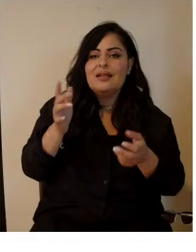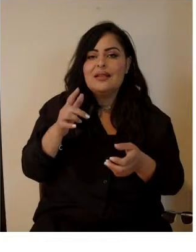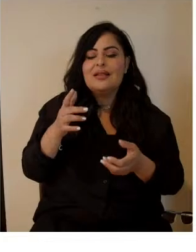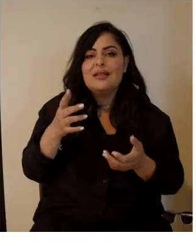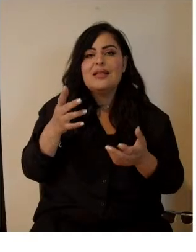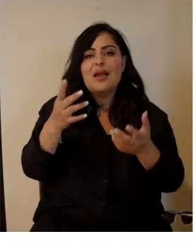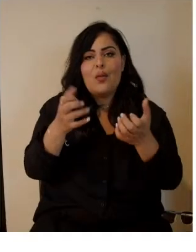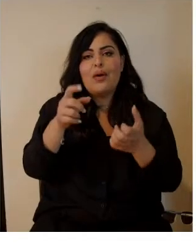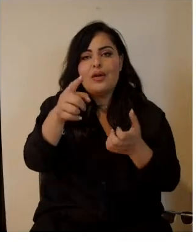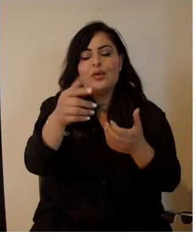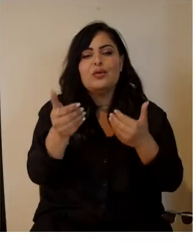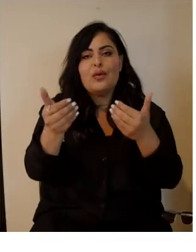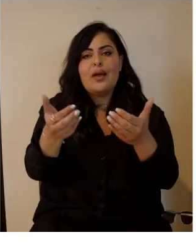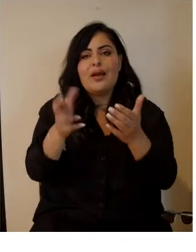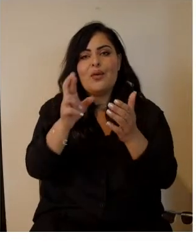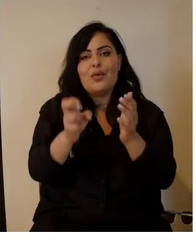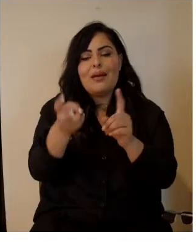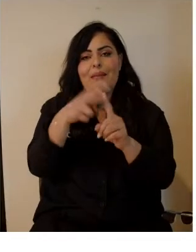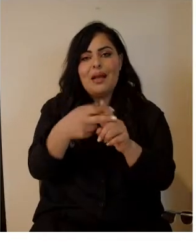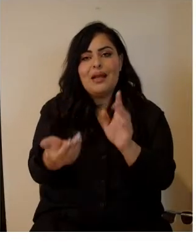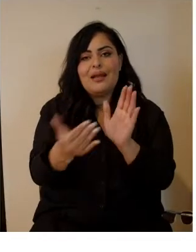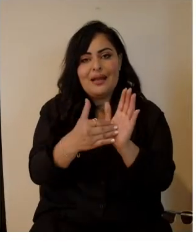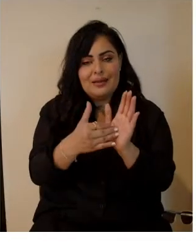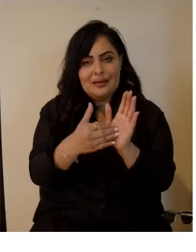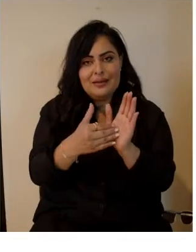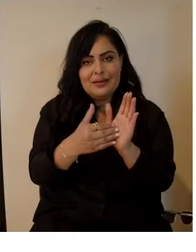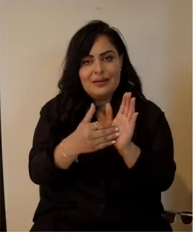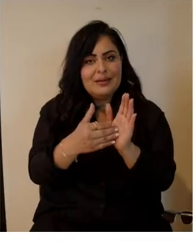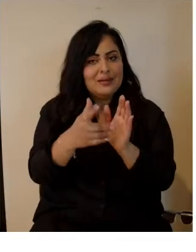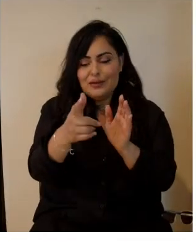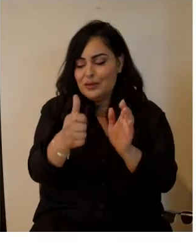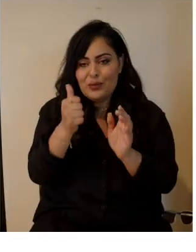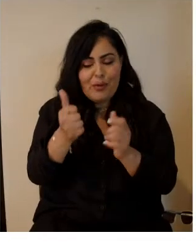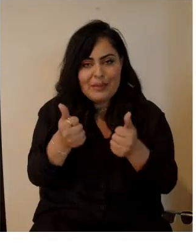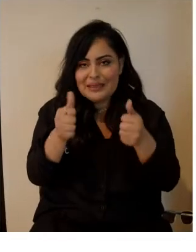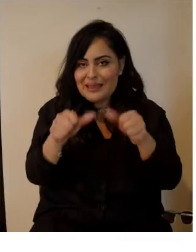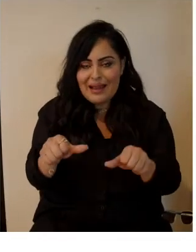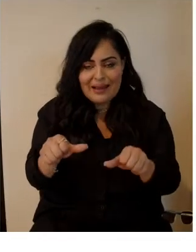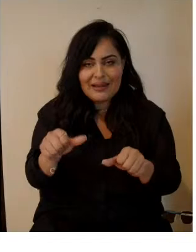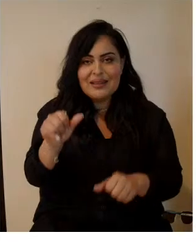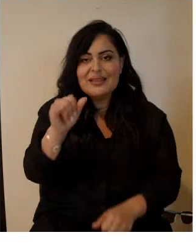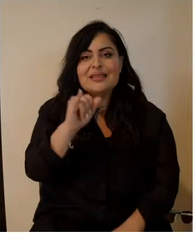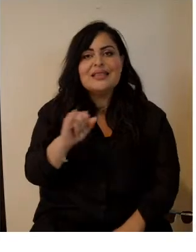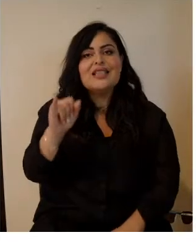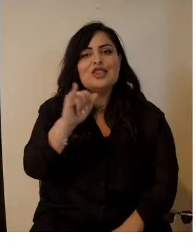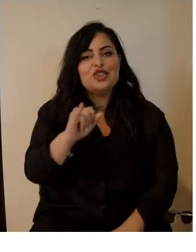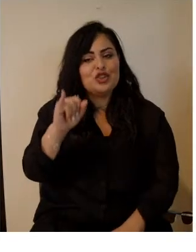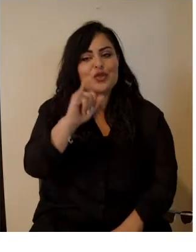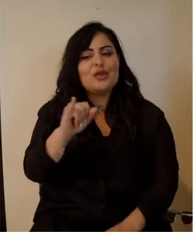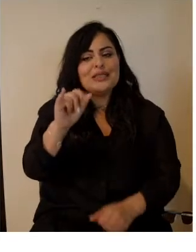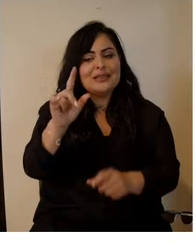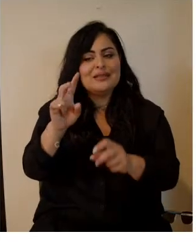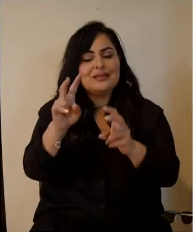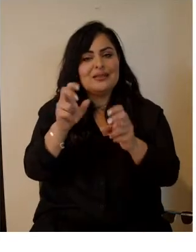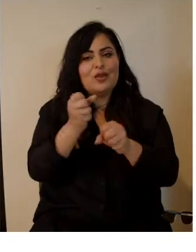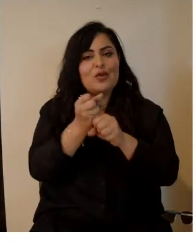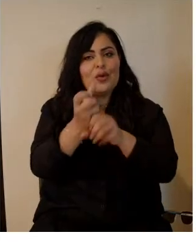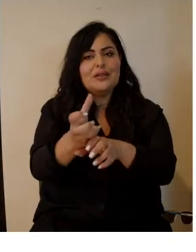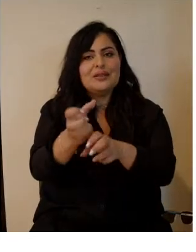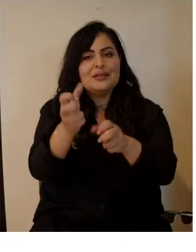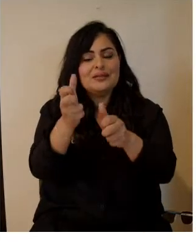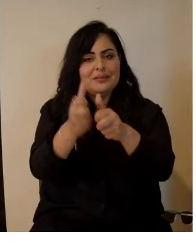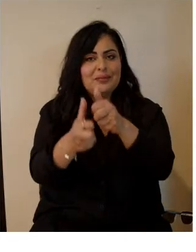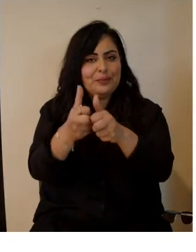you to reapply because you are not being denied, but the insurance is what is creating the denial. So please,